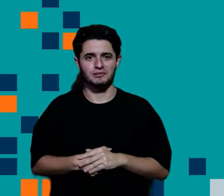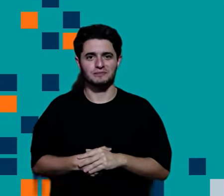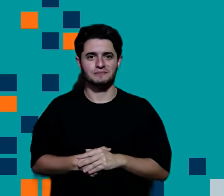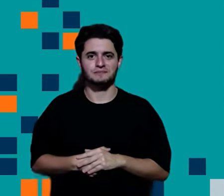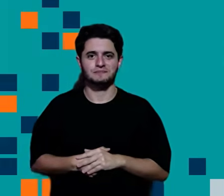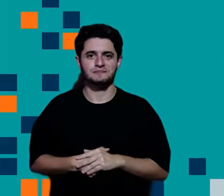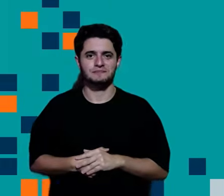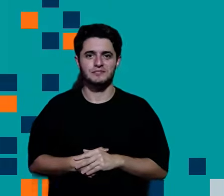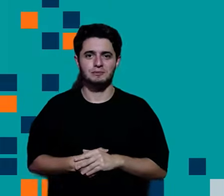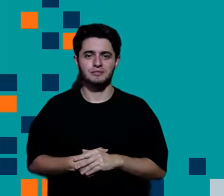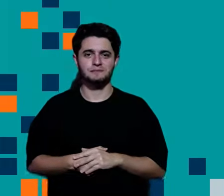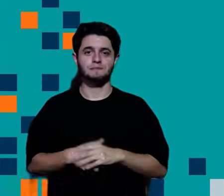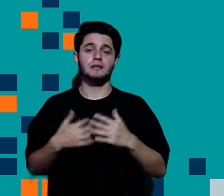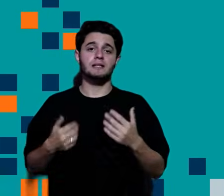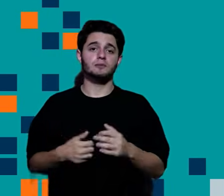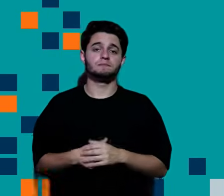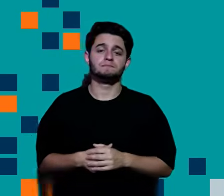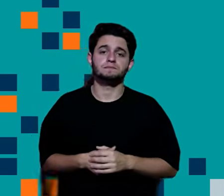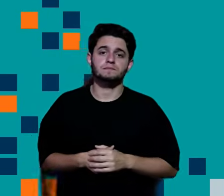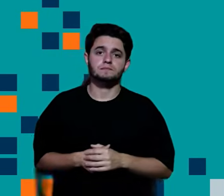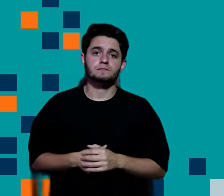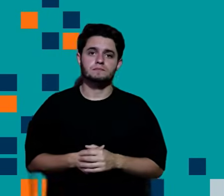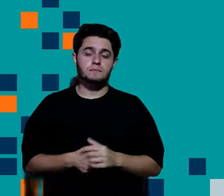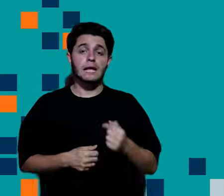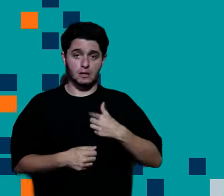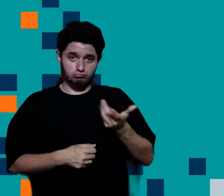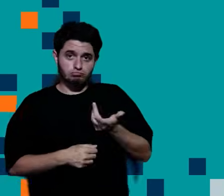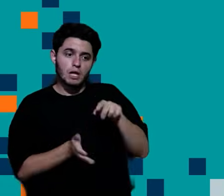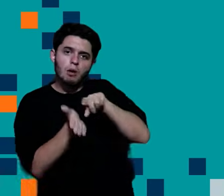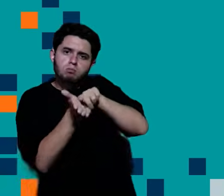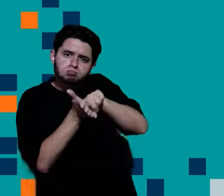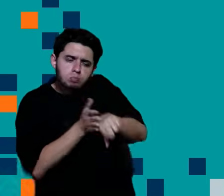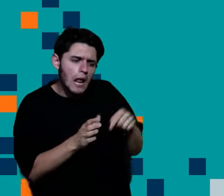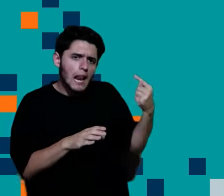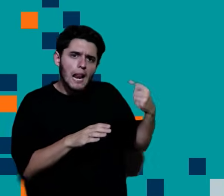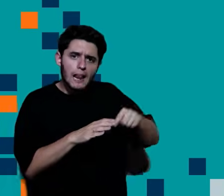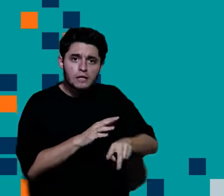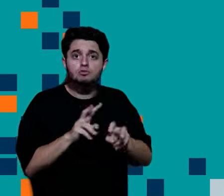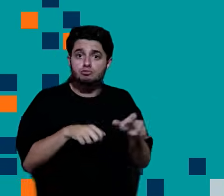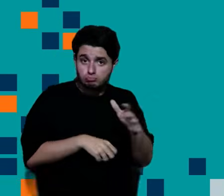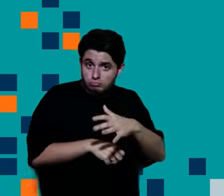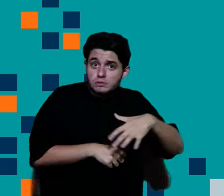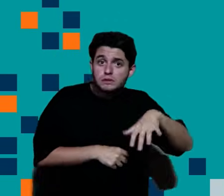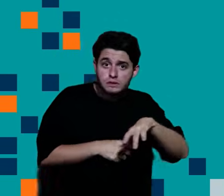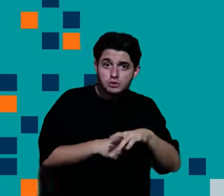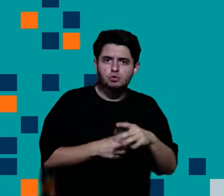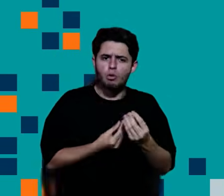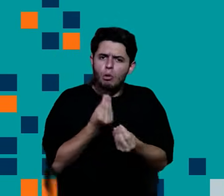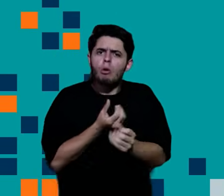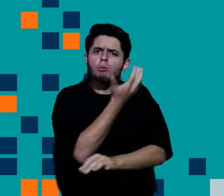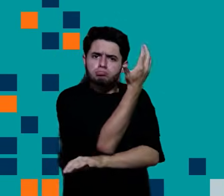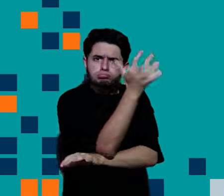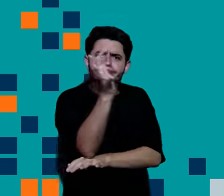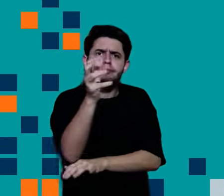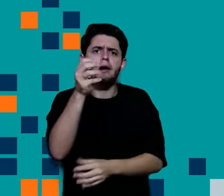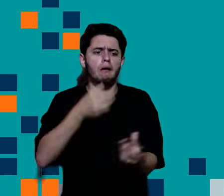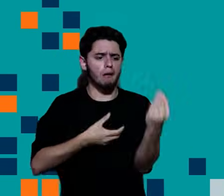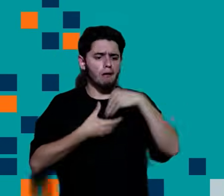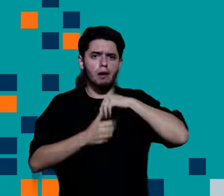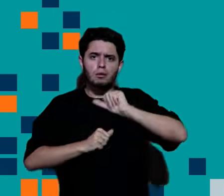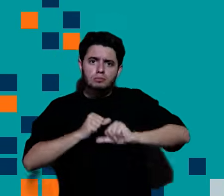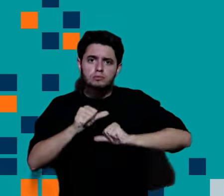So what I'd like to do with you is explore this idea: can we actively construct health? Can the choices that